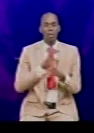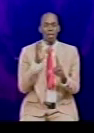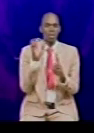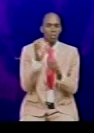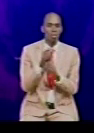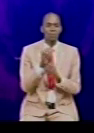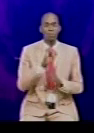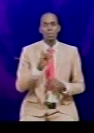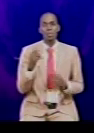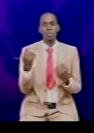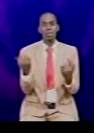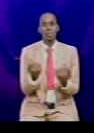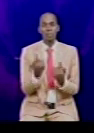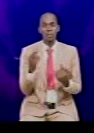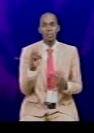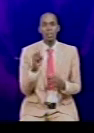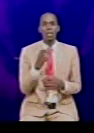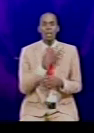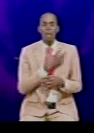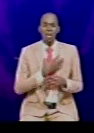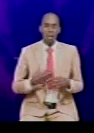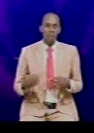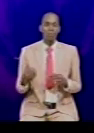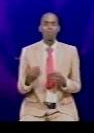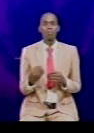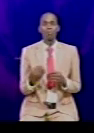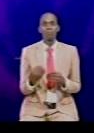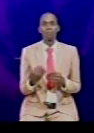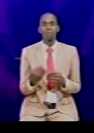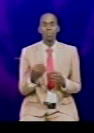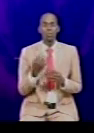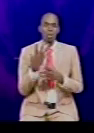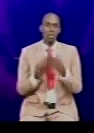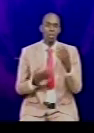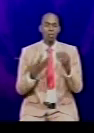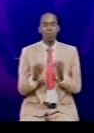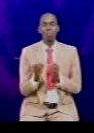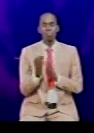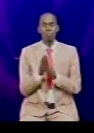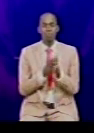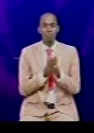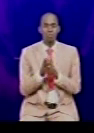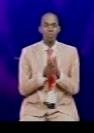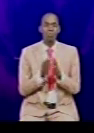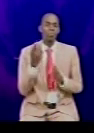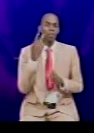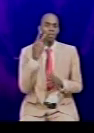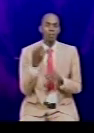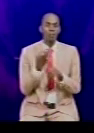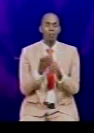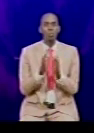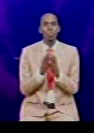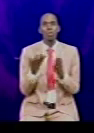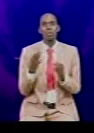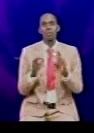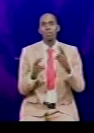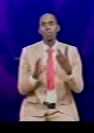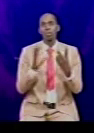Sins and Lukewarmness. We turn our Bible, please, to 2 Corinthians chapter